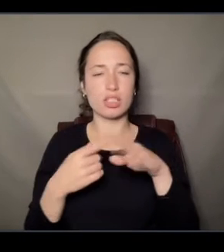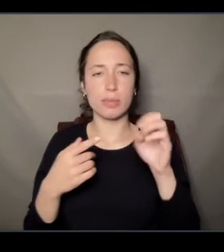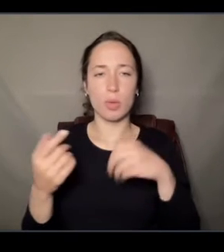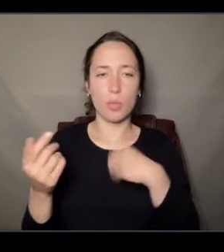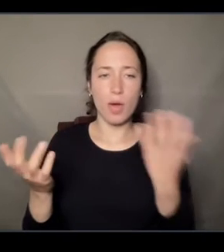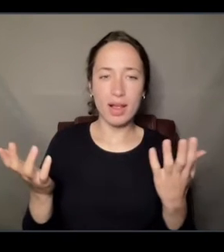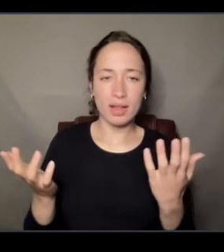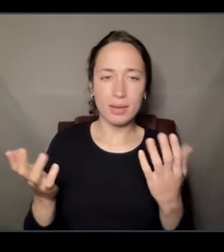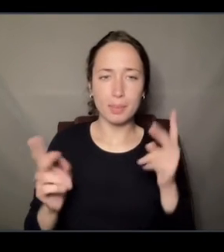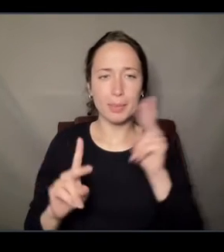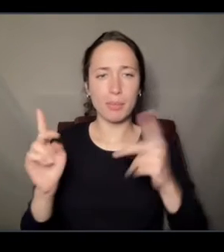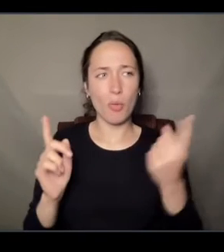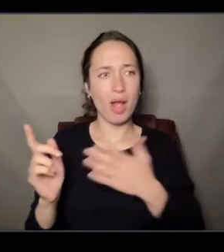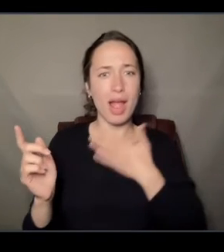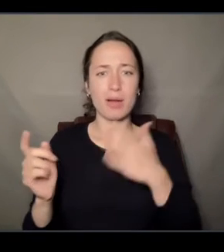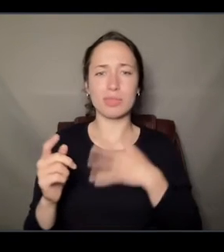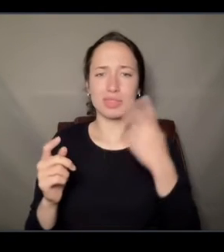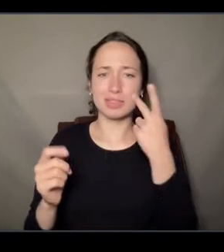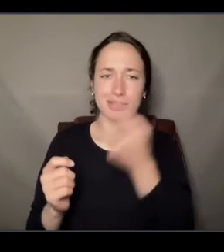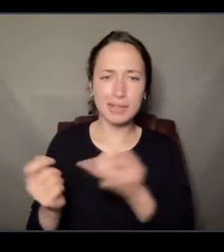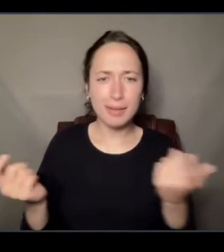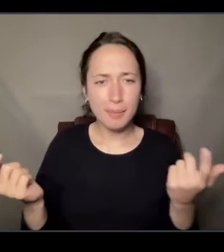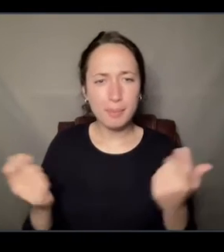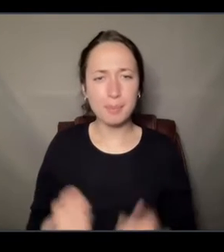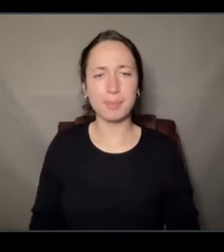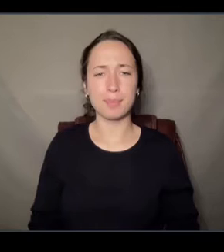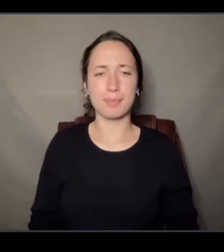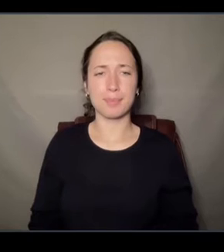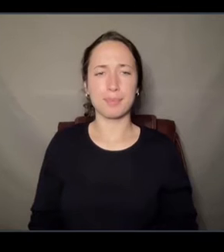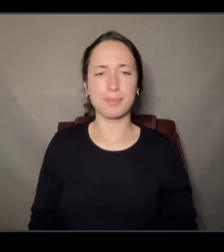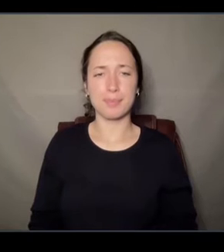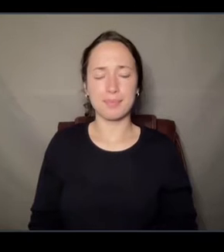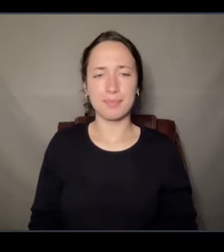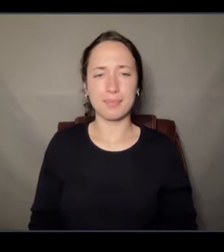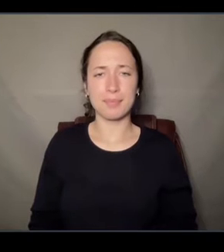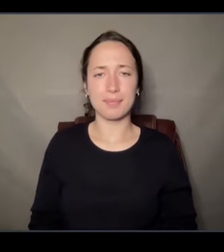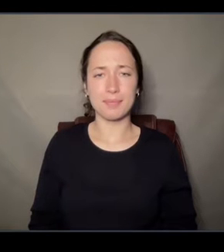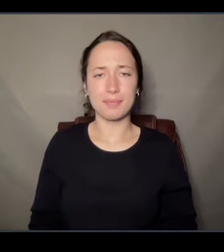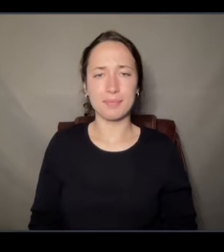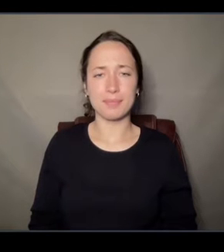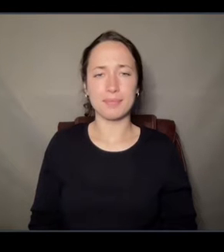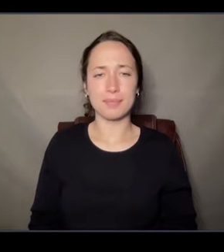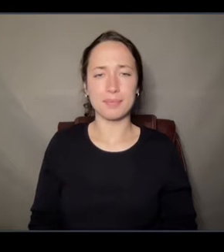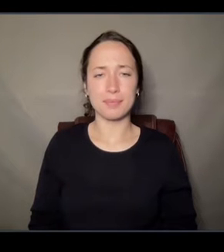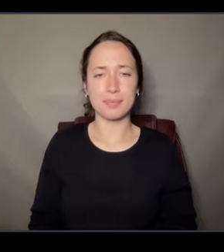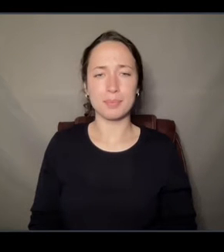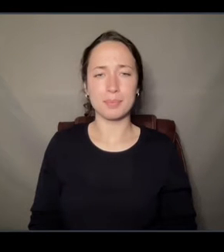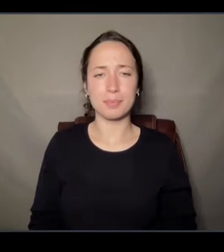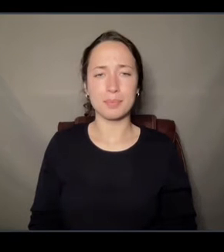what it is like to be white. People are always so happy to see him.